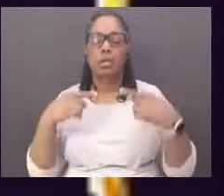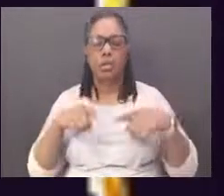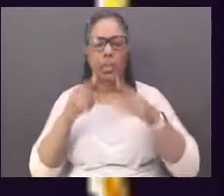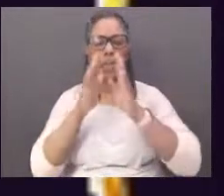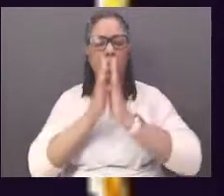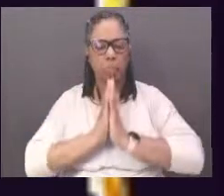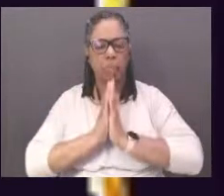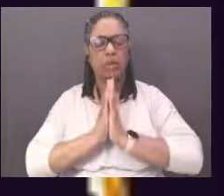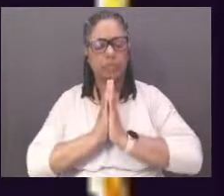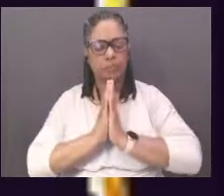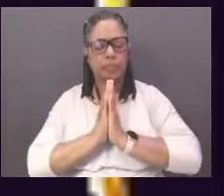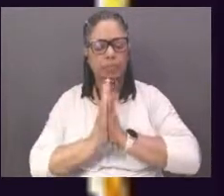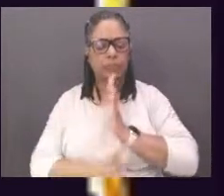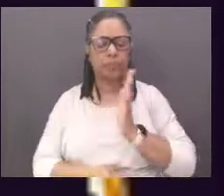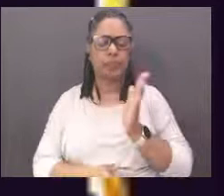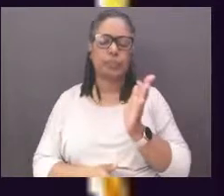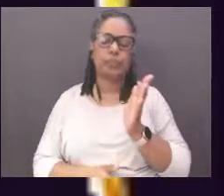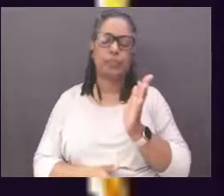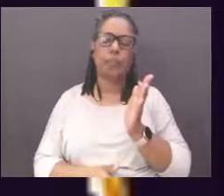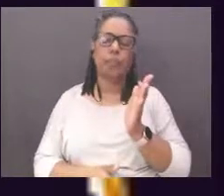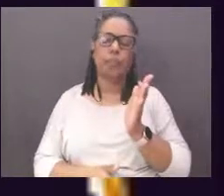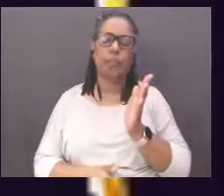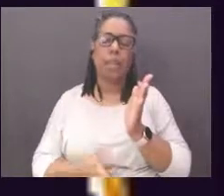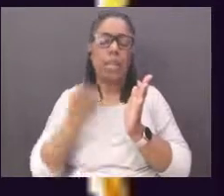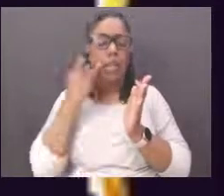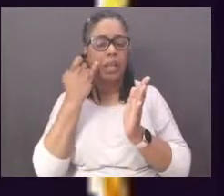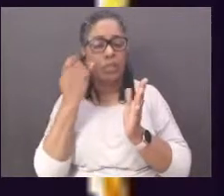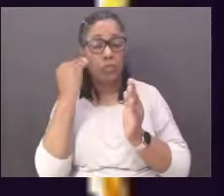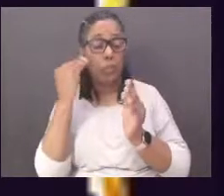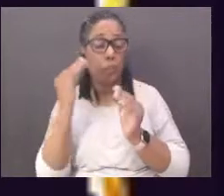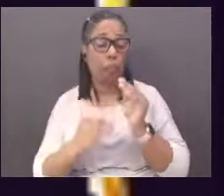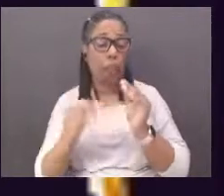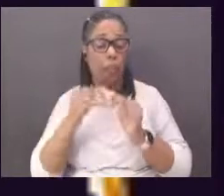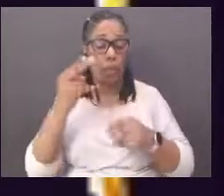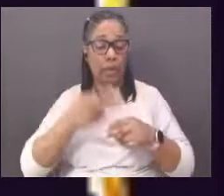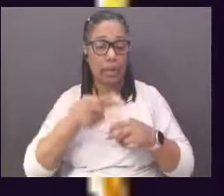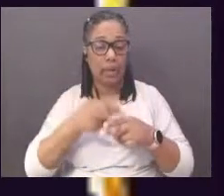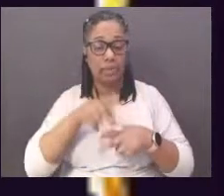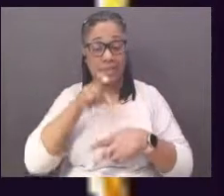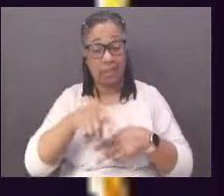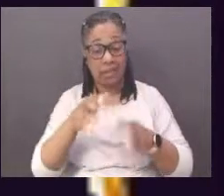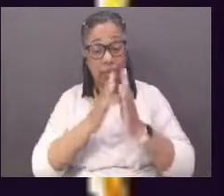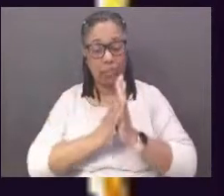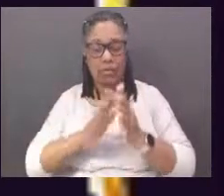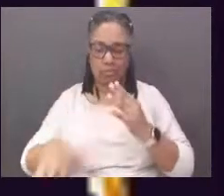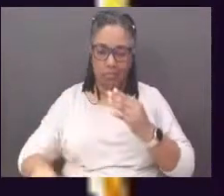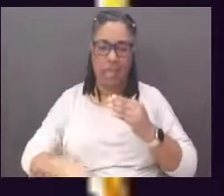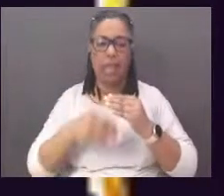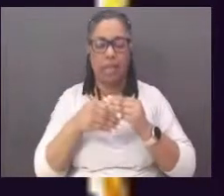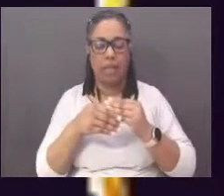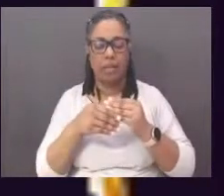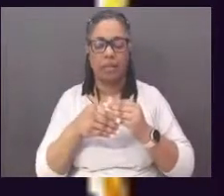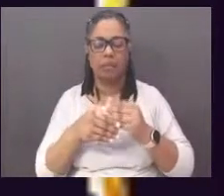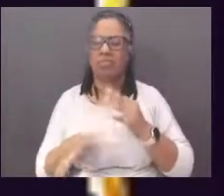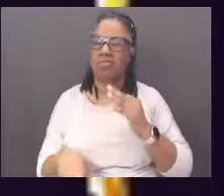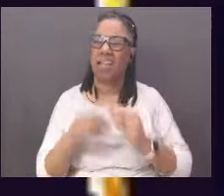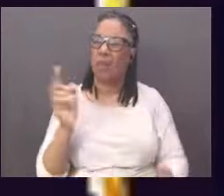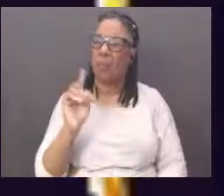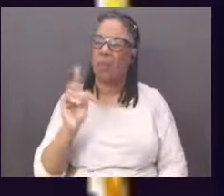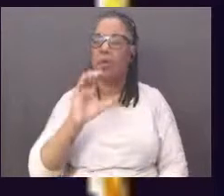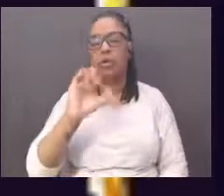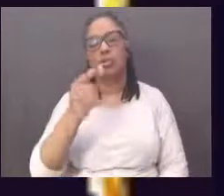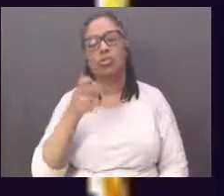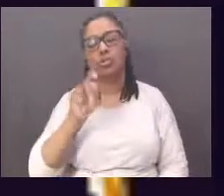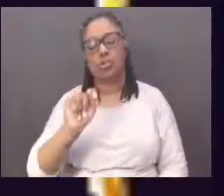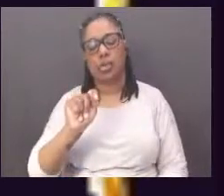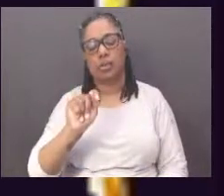yourself, place the names of persons that stand in need of prayer in our chat category, in